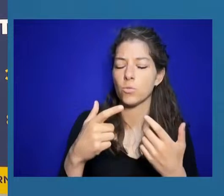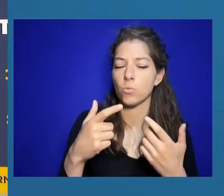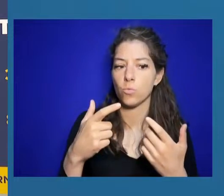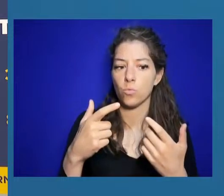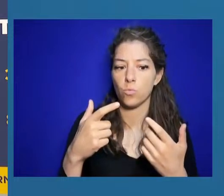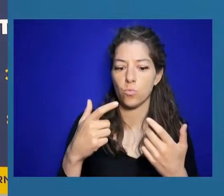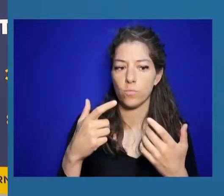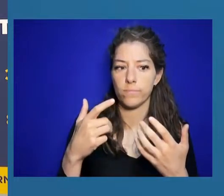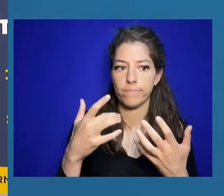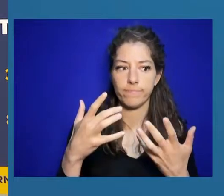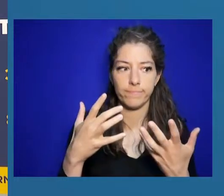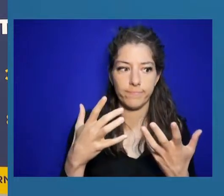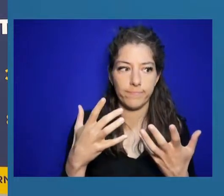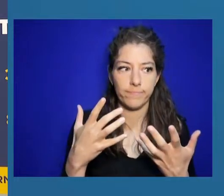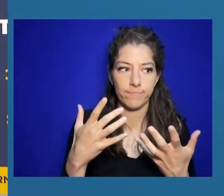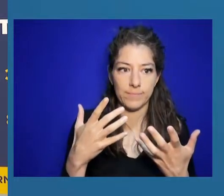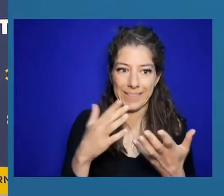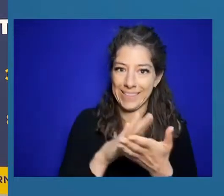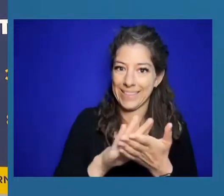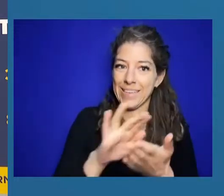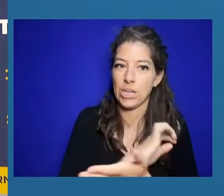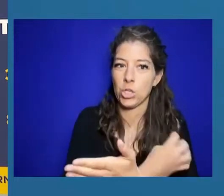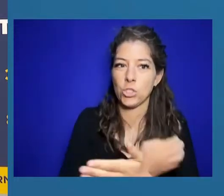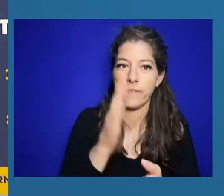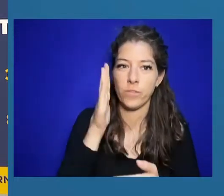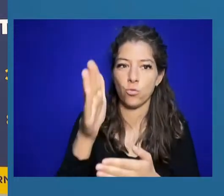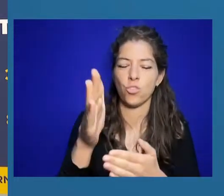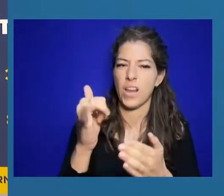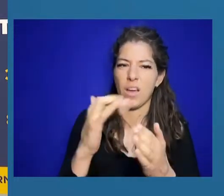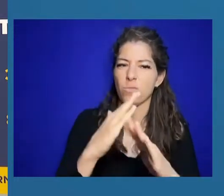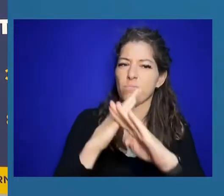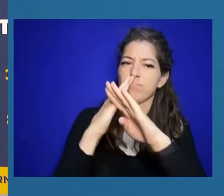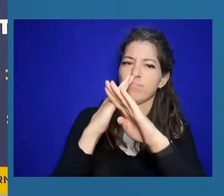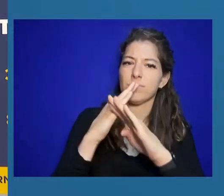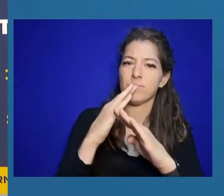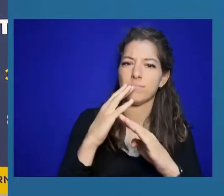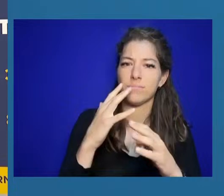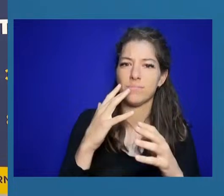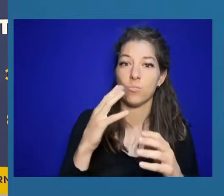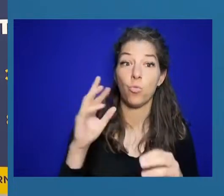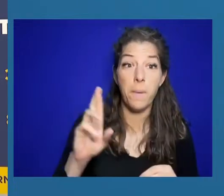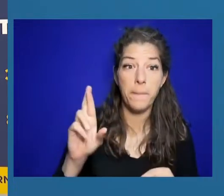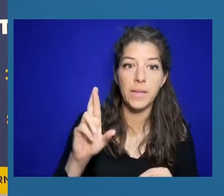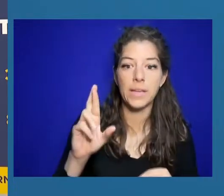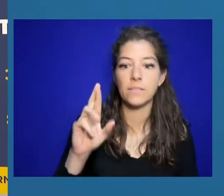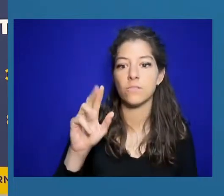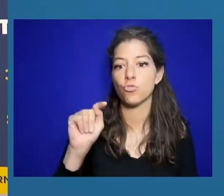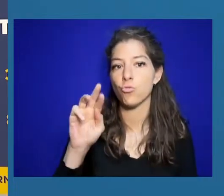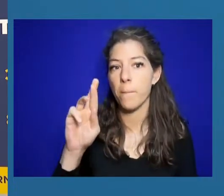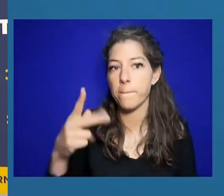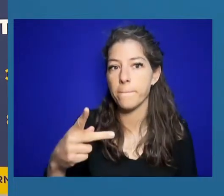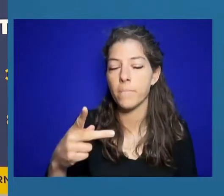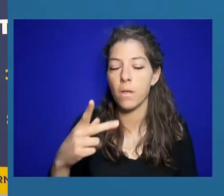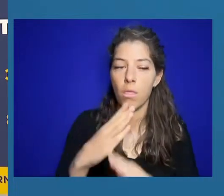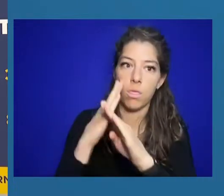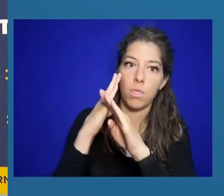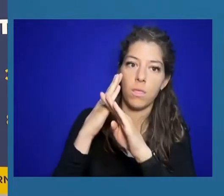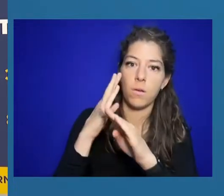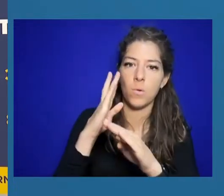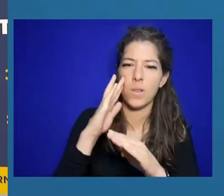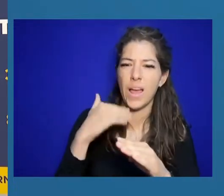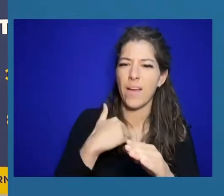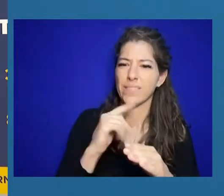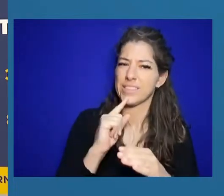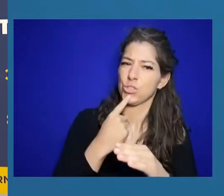supercharge our ability to head into a clean energy future for our children and grandchildren, what the Republicans and Donald Trump did, is going to have dire effects. So